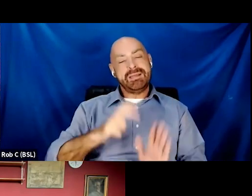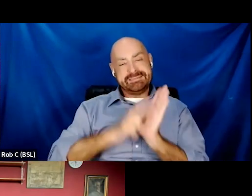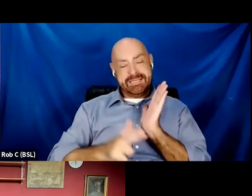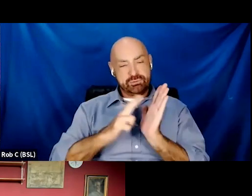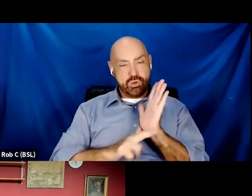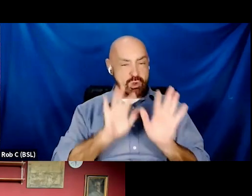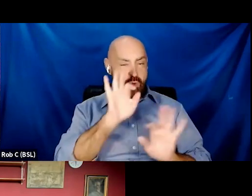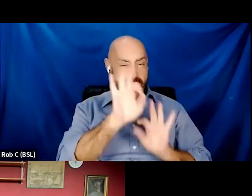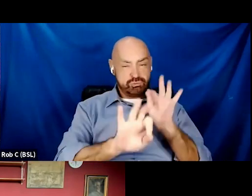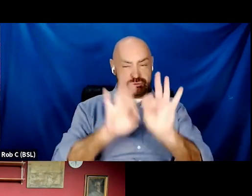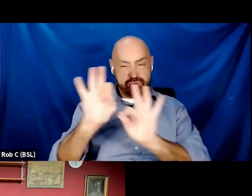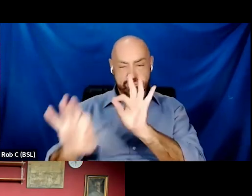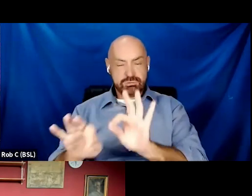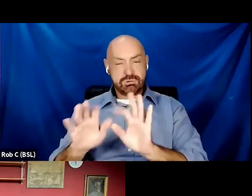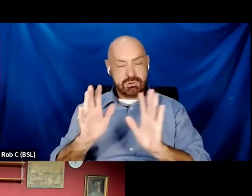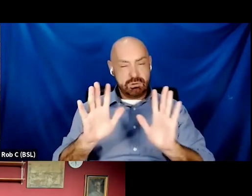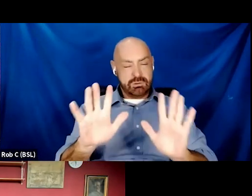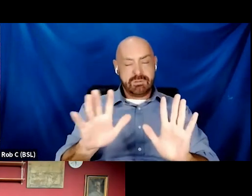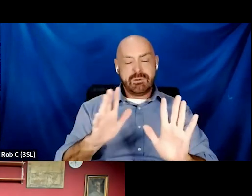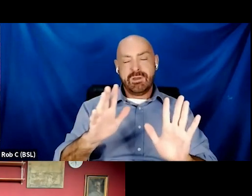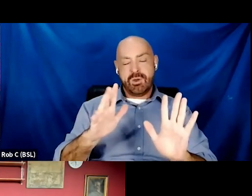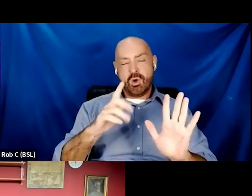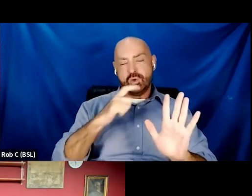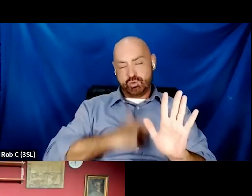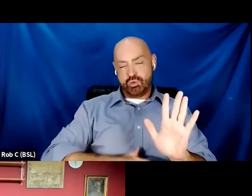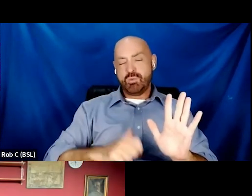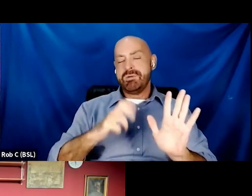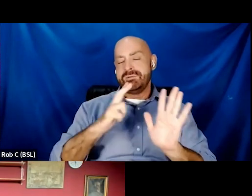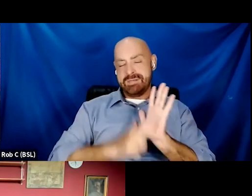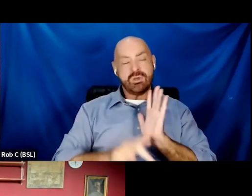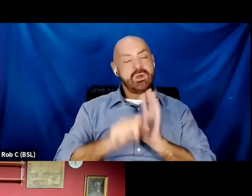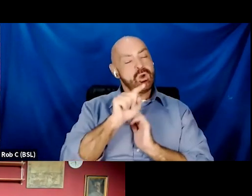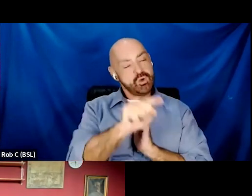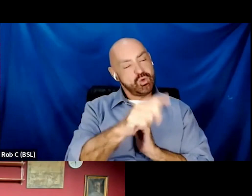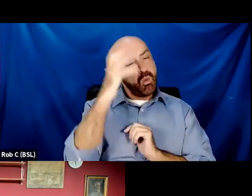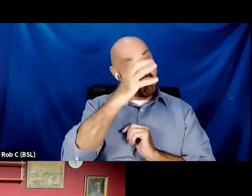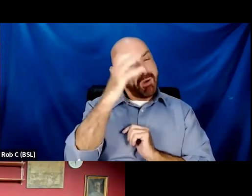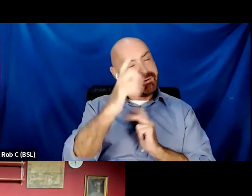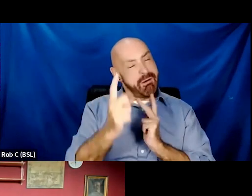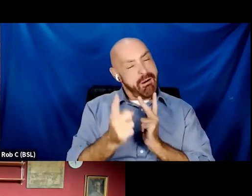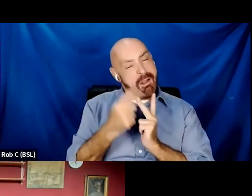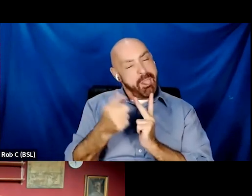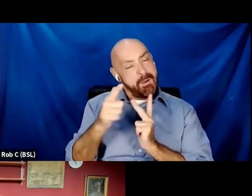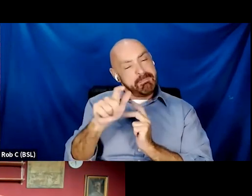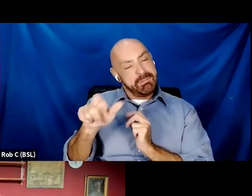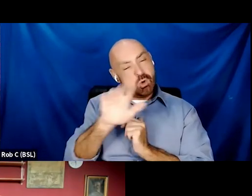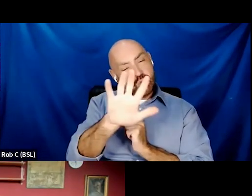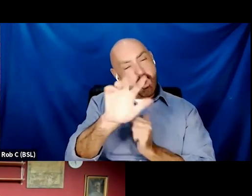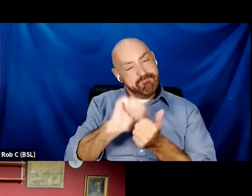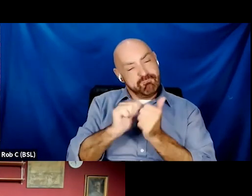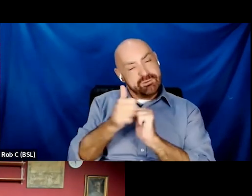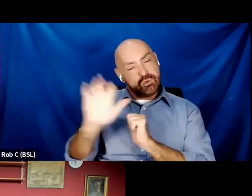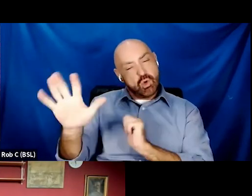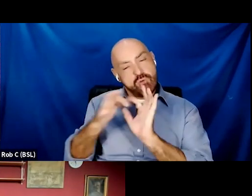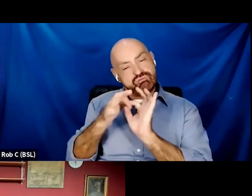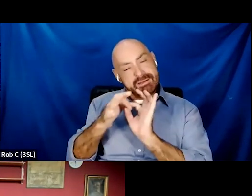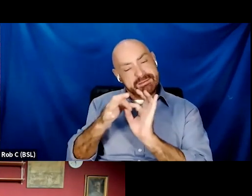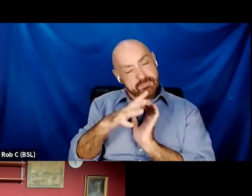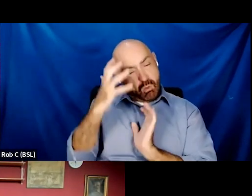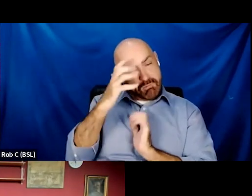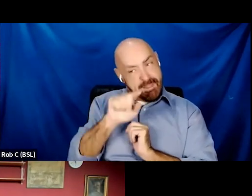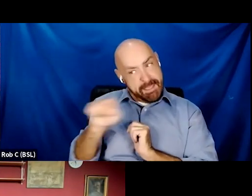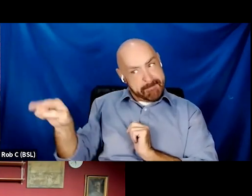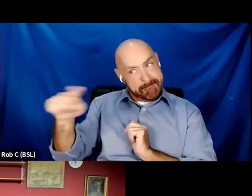at various points about how worried are you about other people, about your friends or your relatives. And people were much